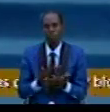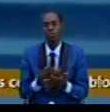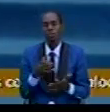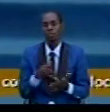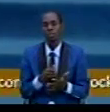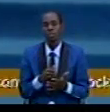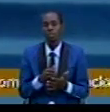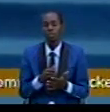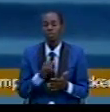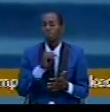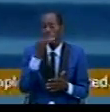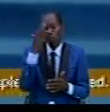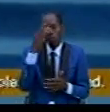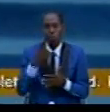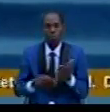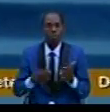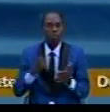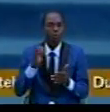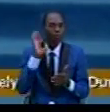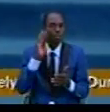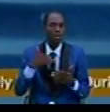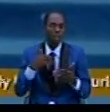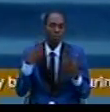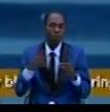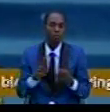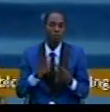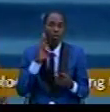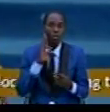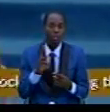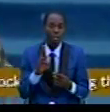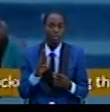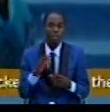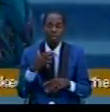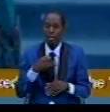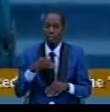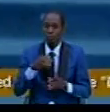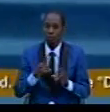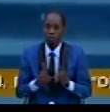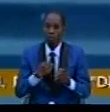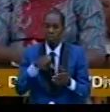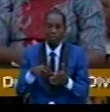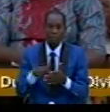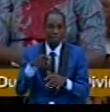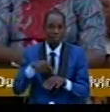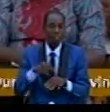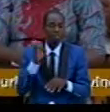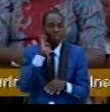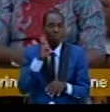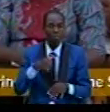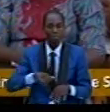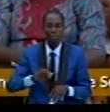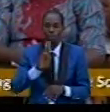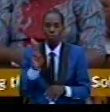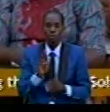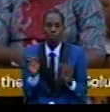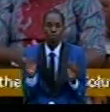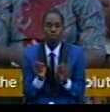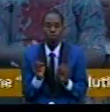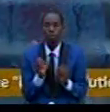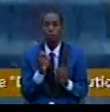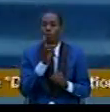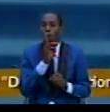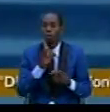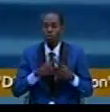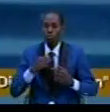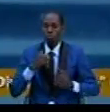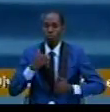be. And during this time, I'm using cold water to bathe. Praise the Lord! I can see myself